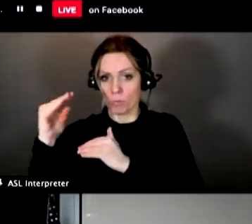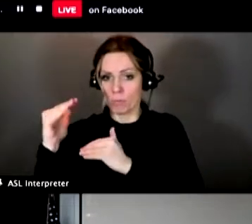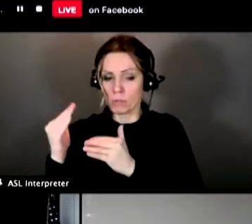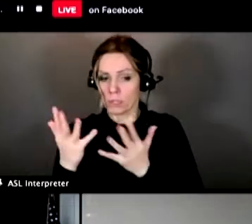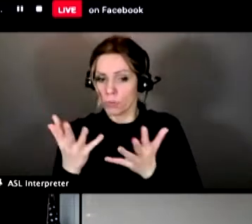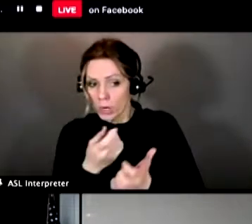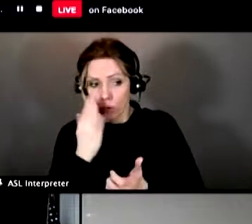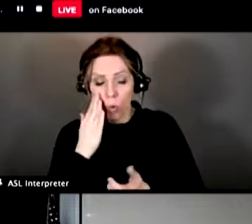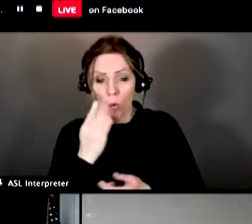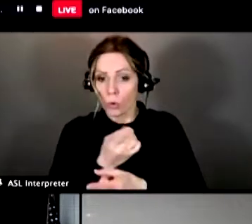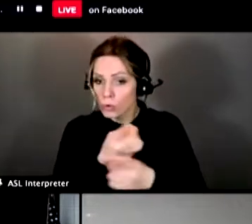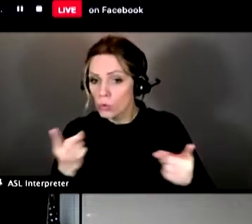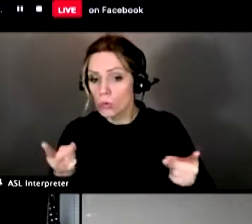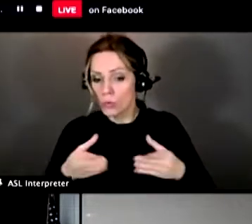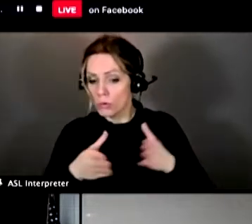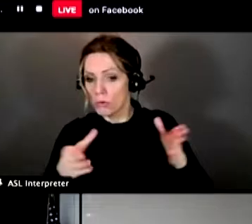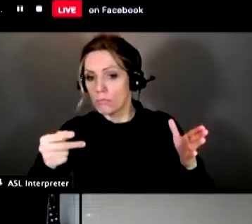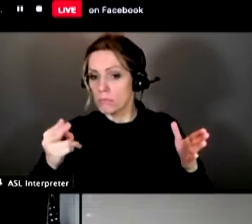commission?